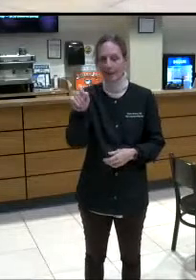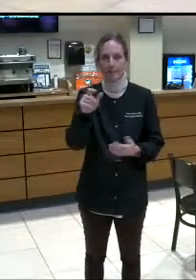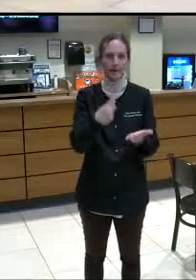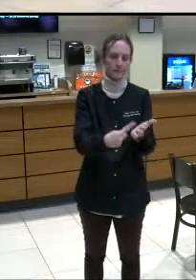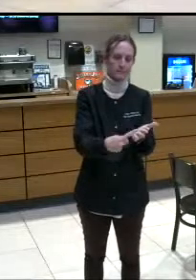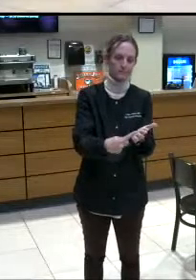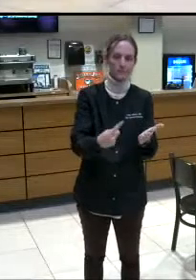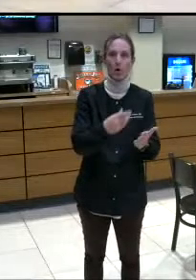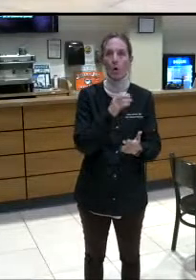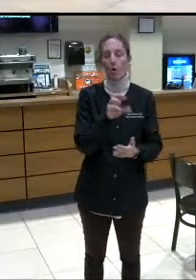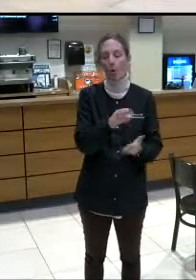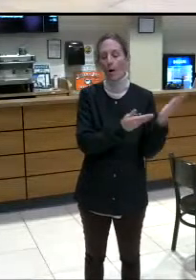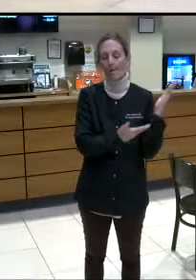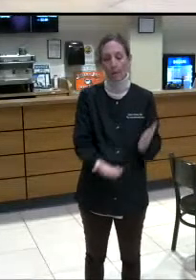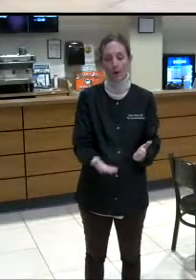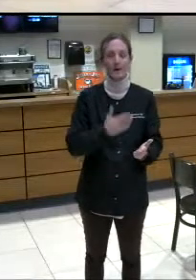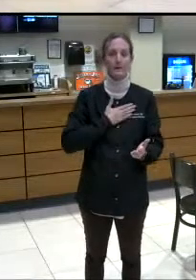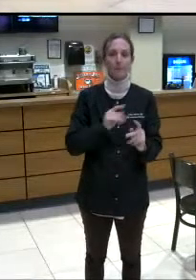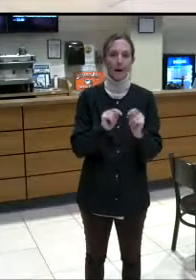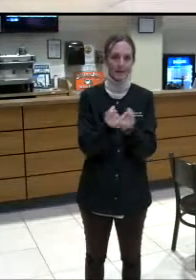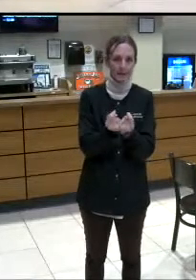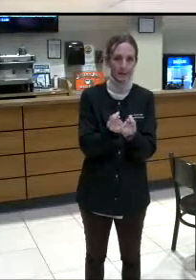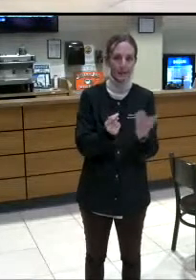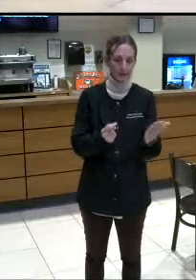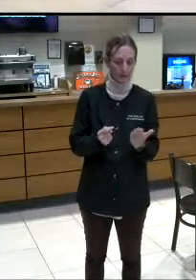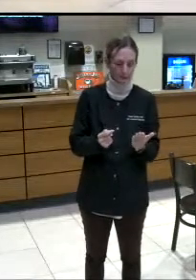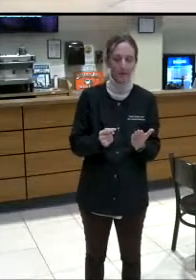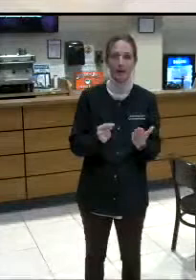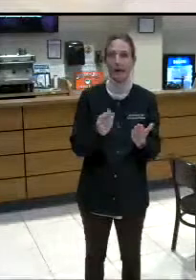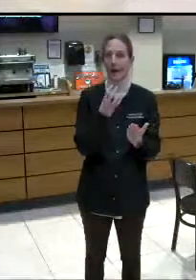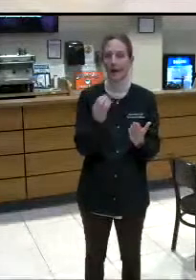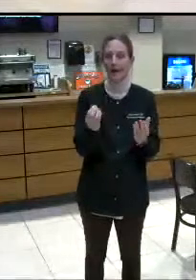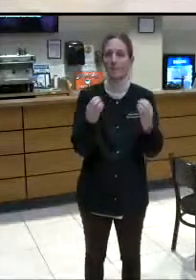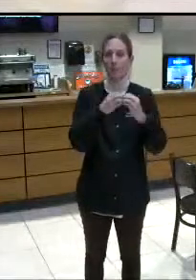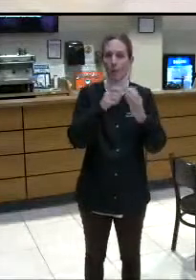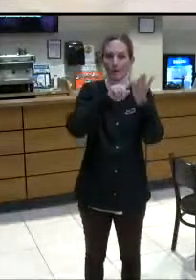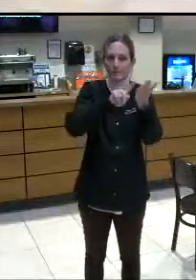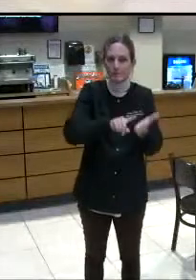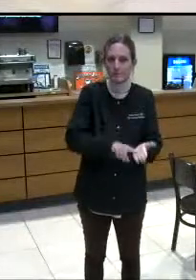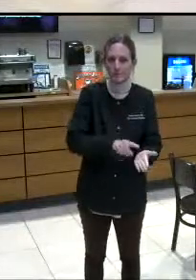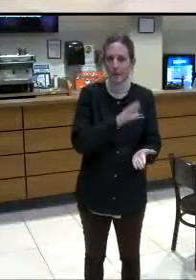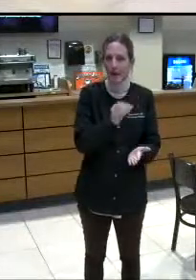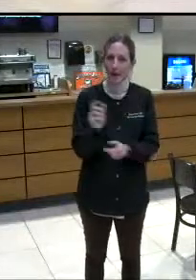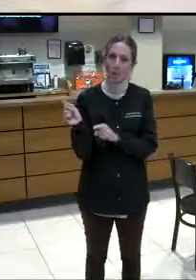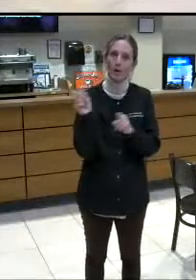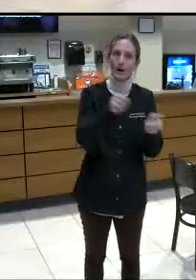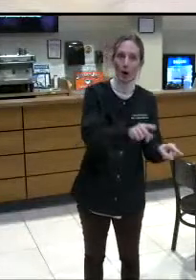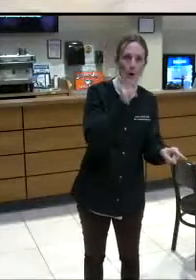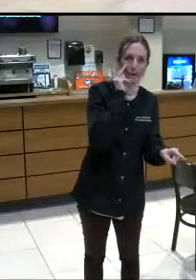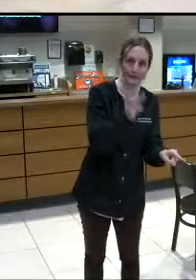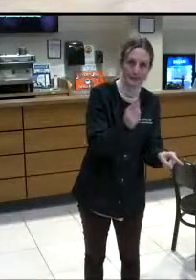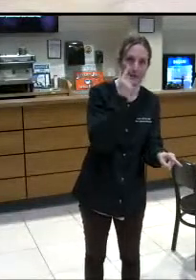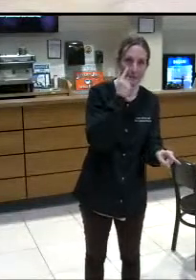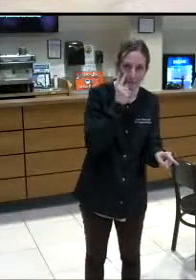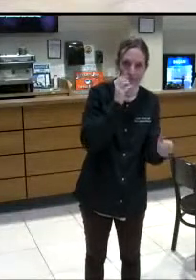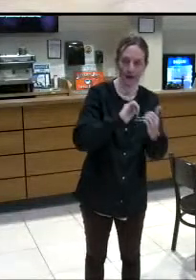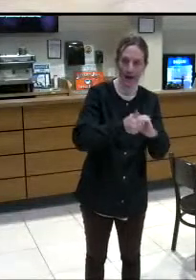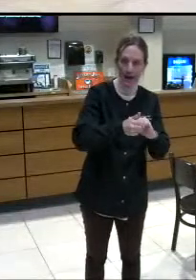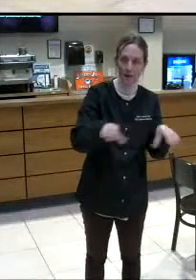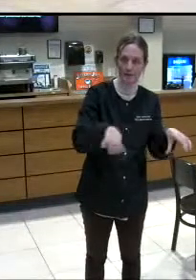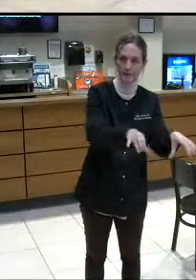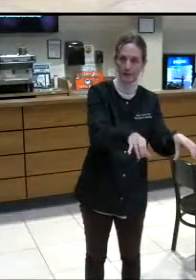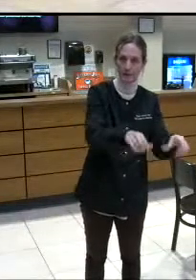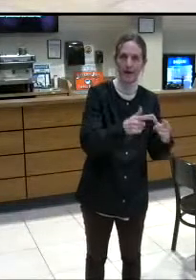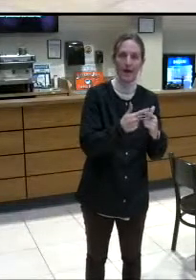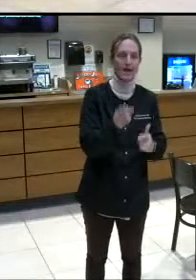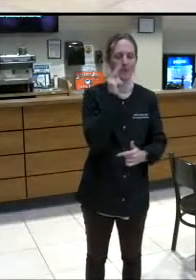further investigation, because we have to see it, called going to the GIMBA. We have to actually be there to see how it's been implemented or what the gaps are, and then we